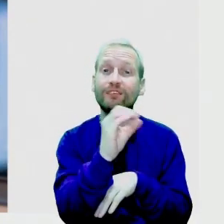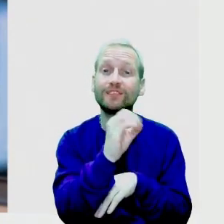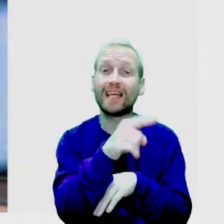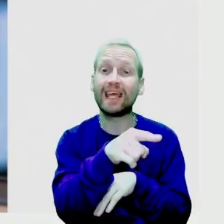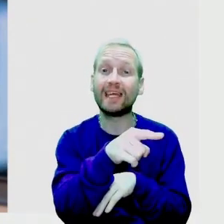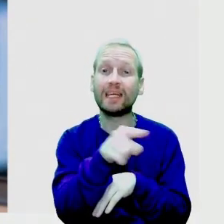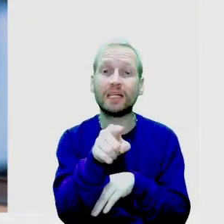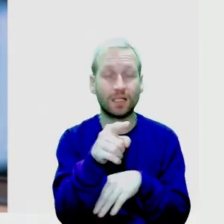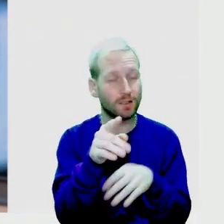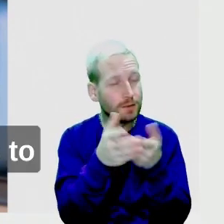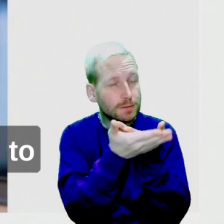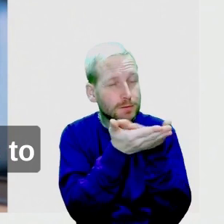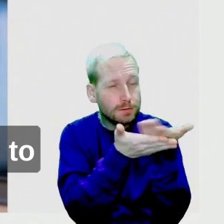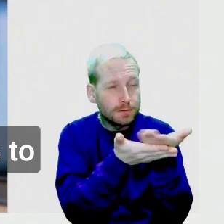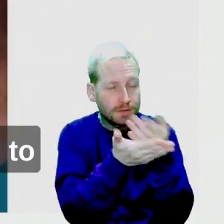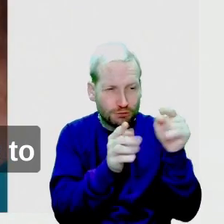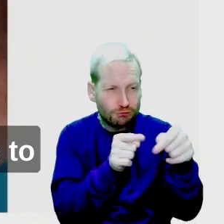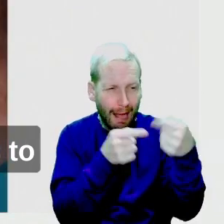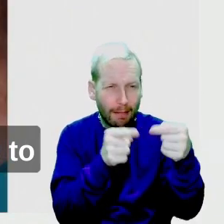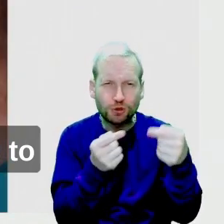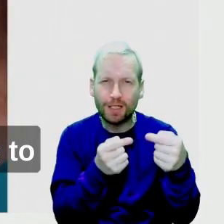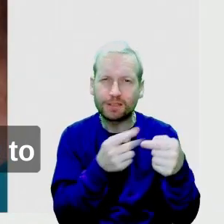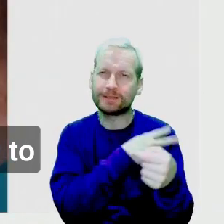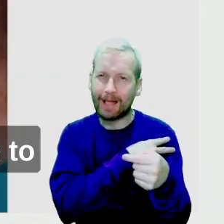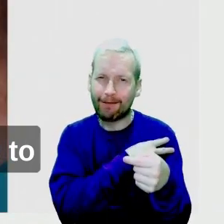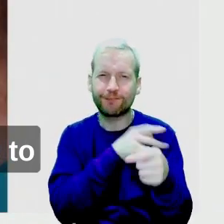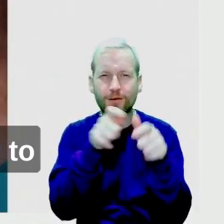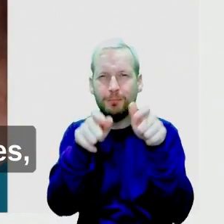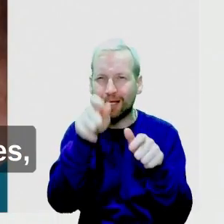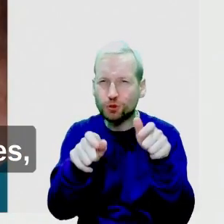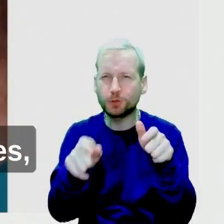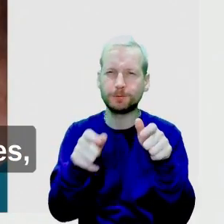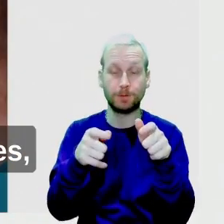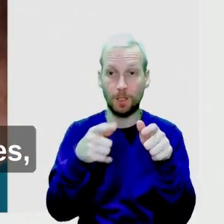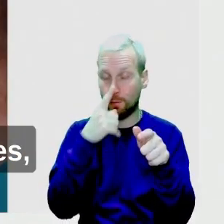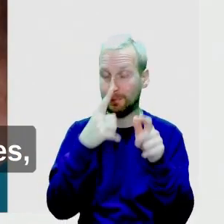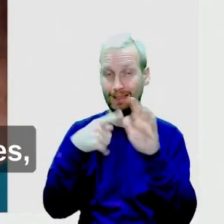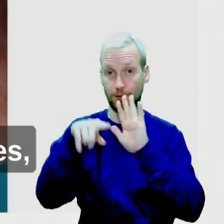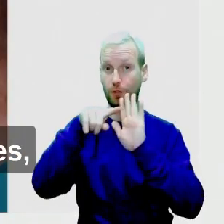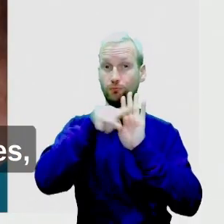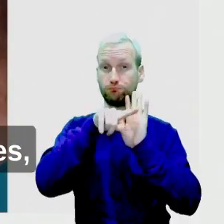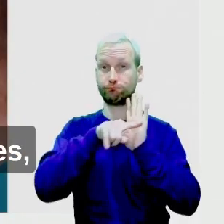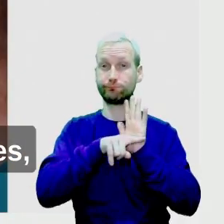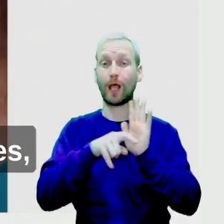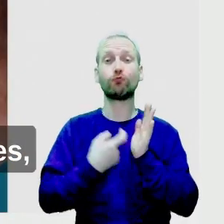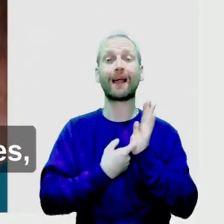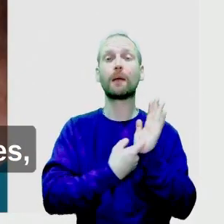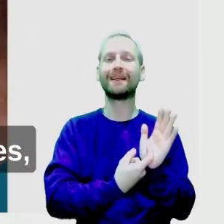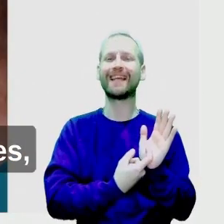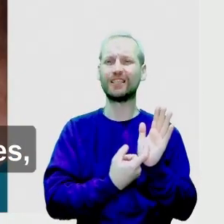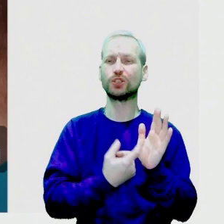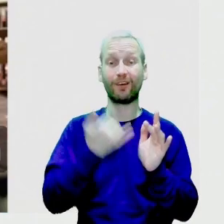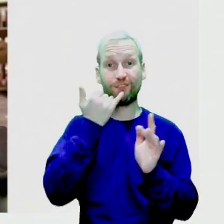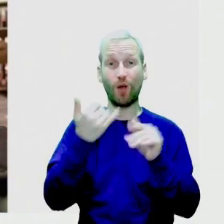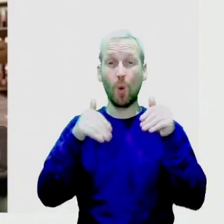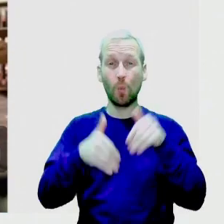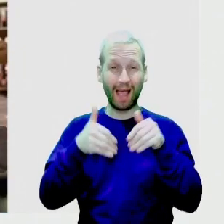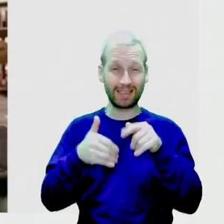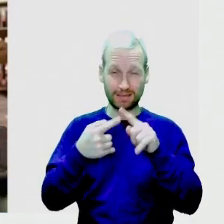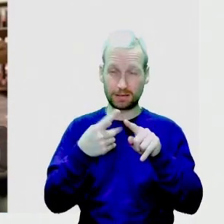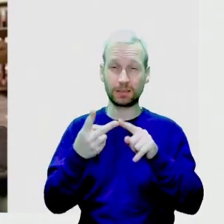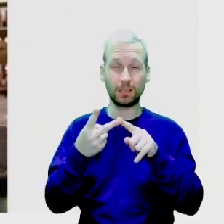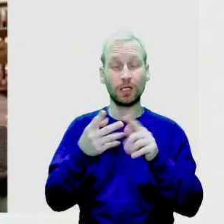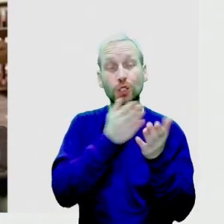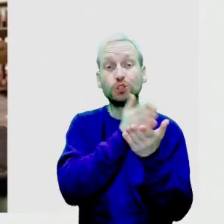gained an idea of the challenges being faced, and we published recommendations to improve things, including shorter waits on phones, the opportunity